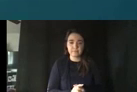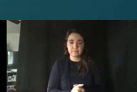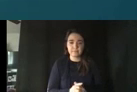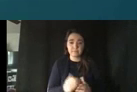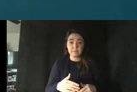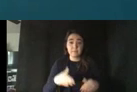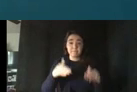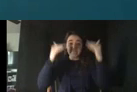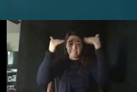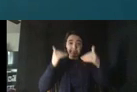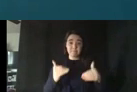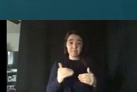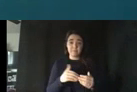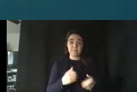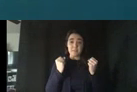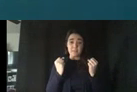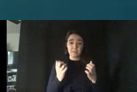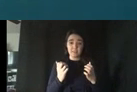Thousands of...